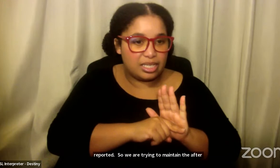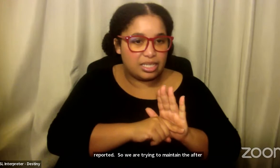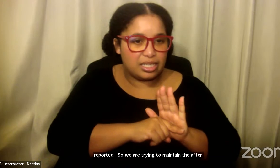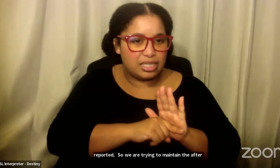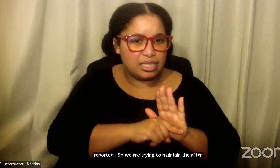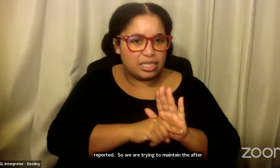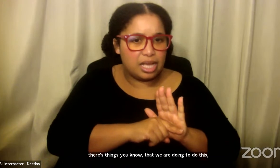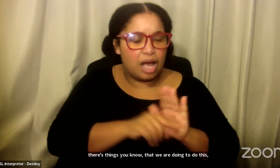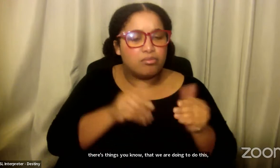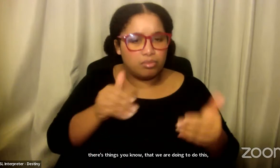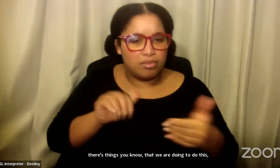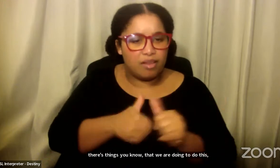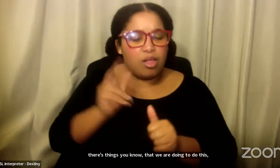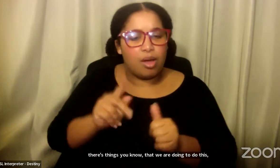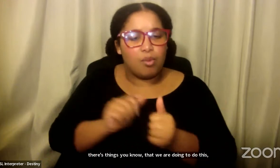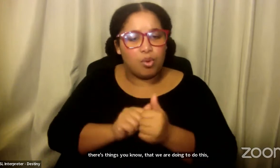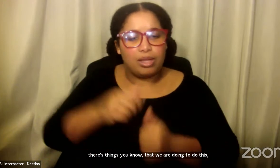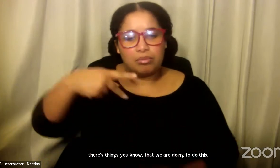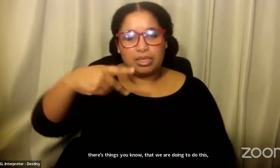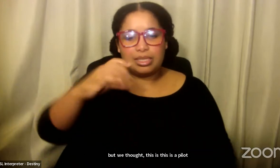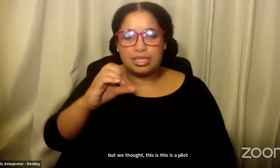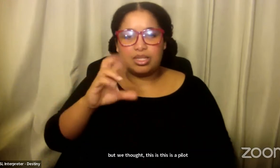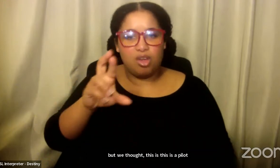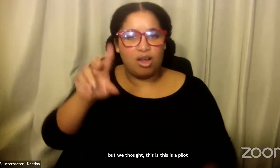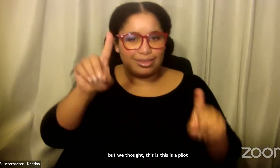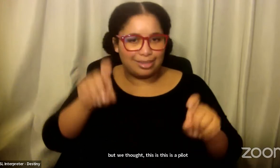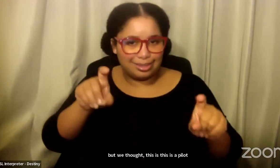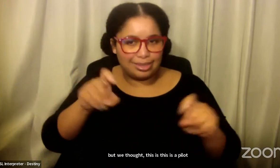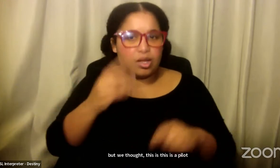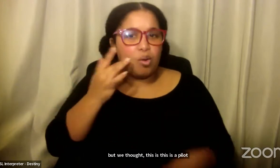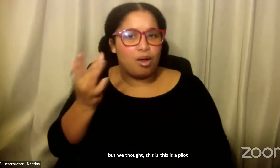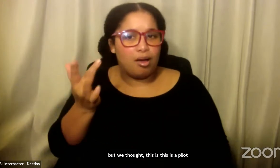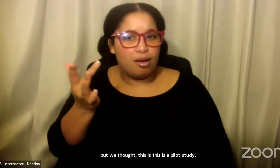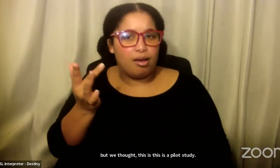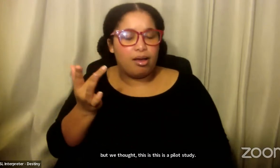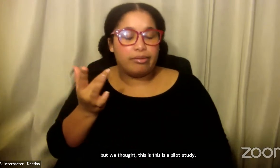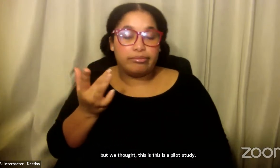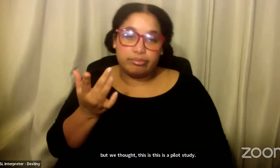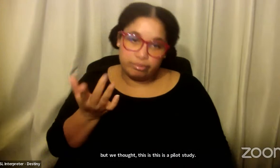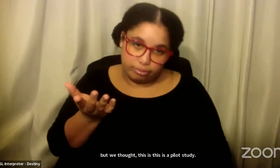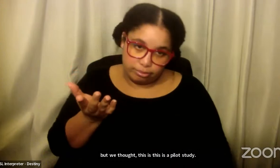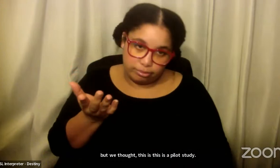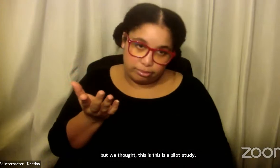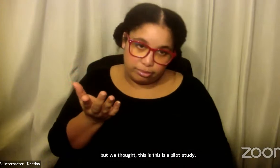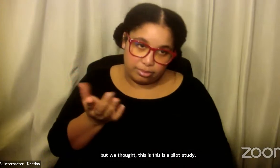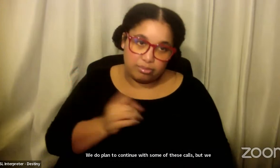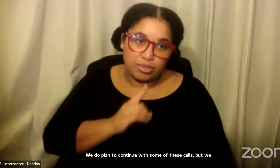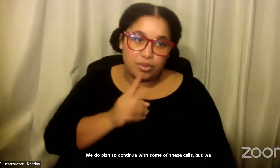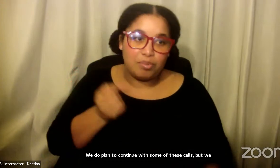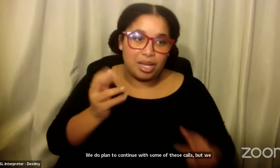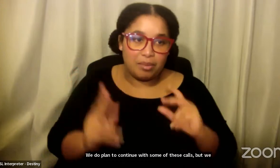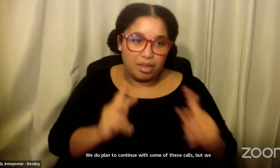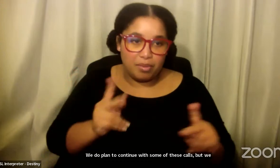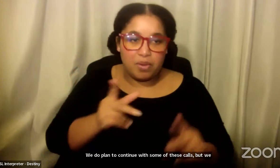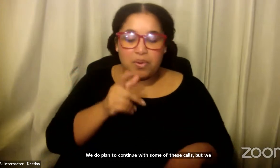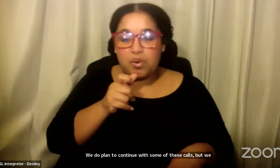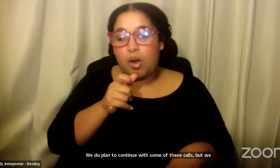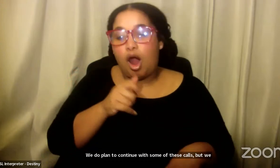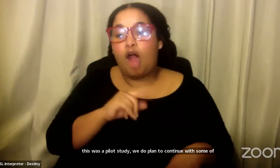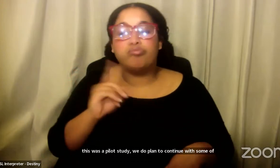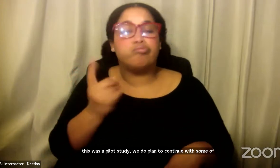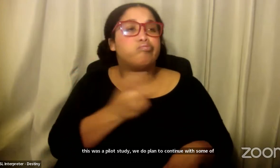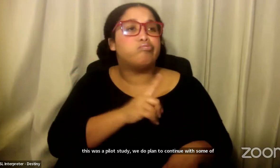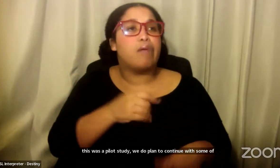to follow it up with a PCR test, because I'm certain that there are a number of people who are walking around